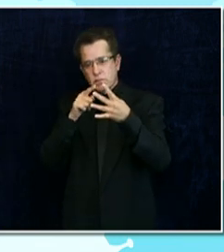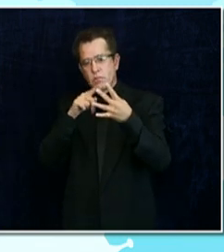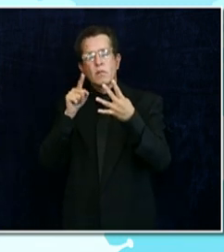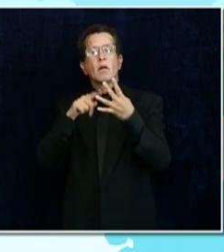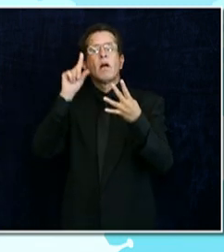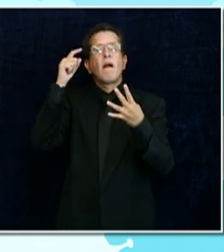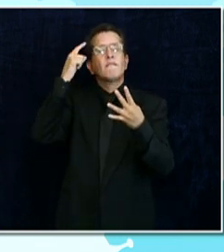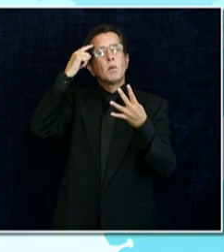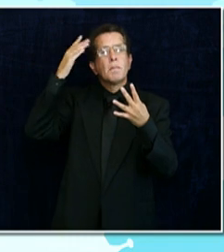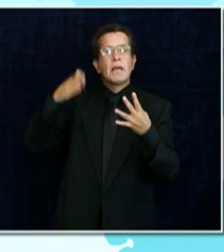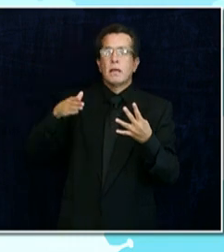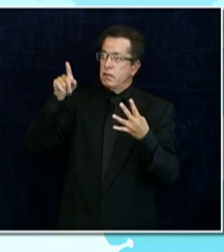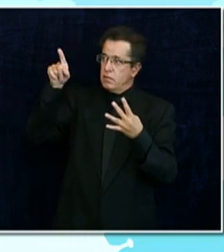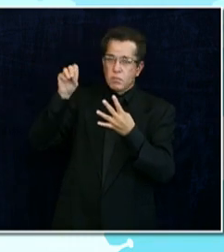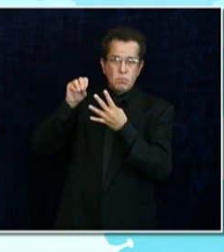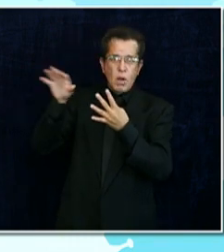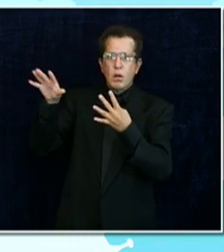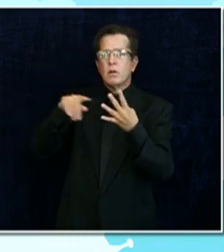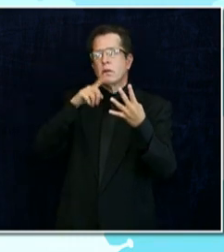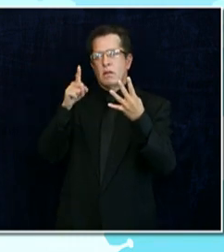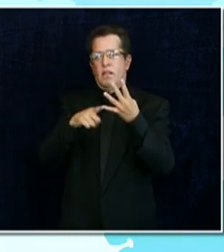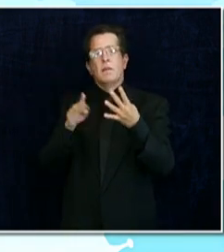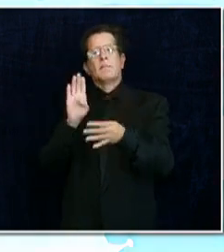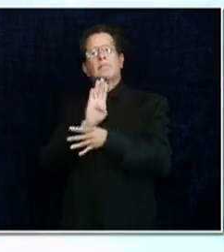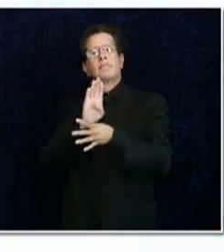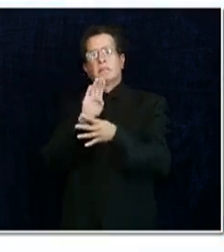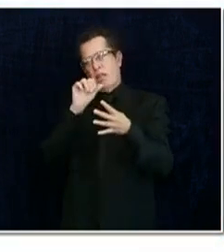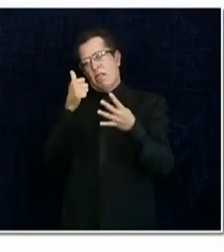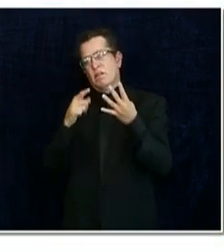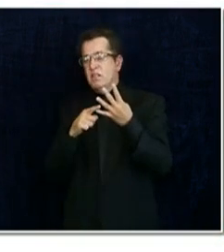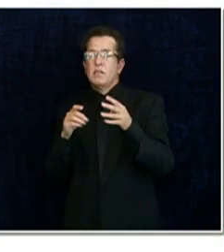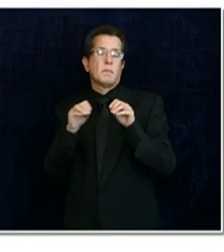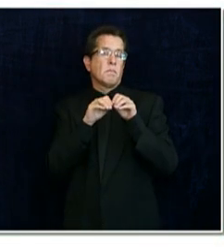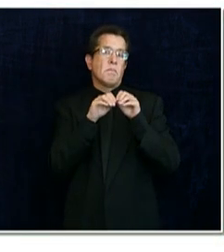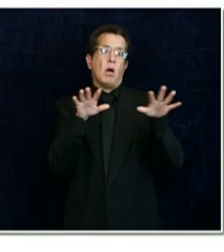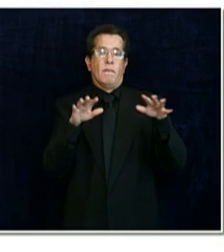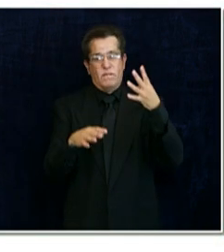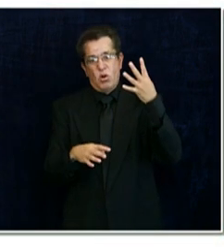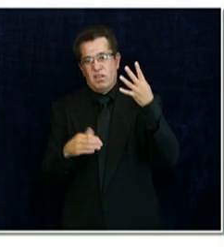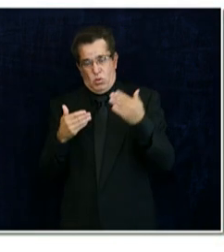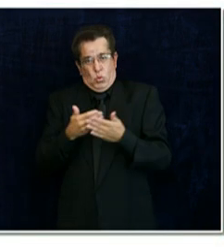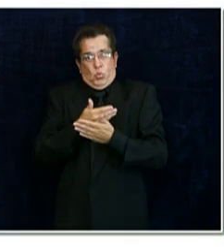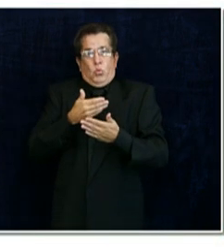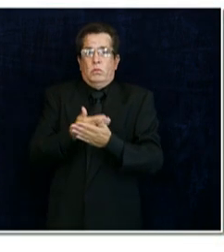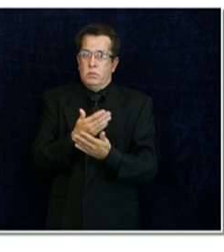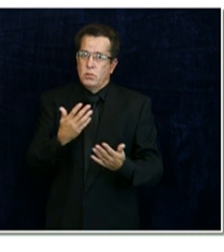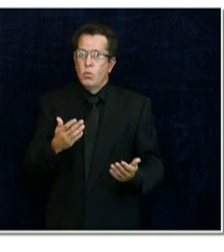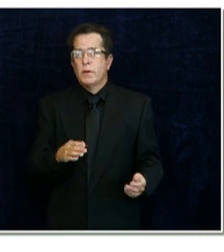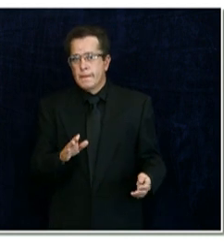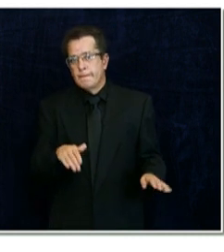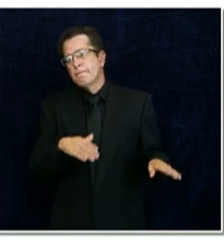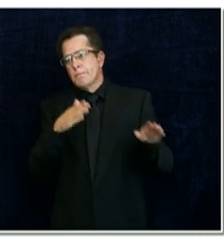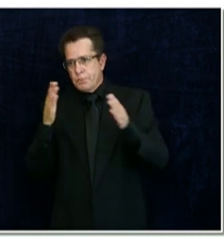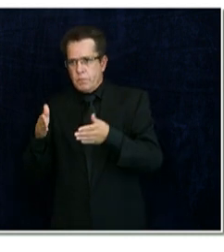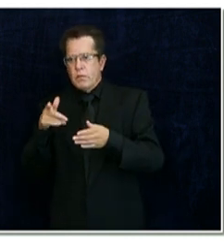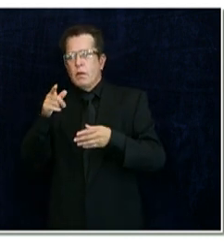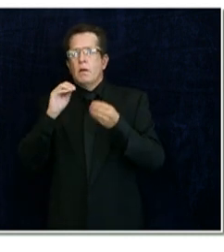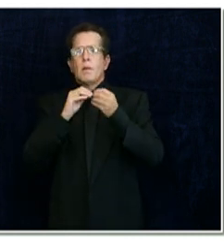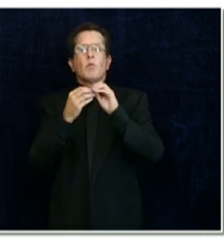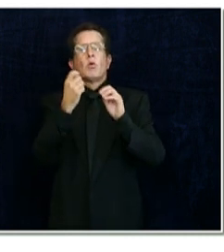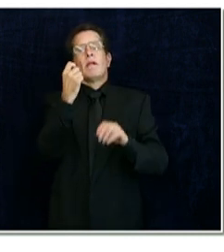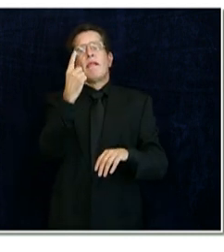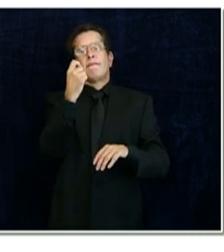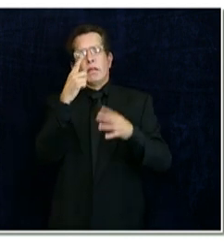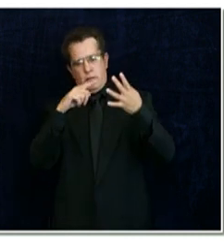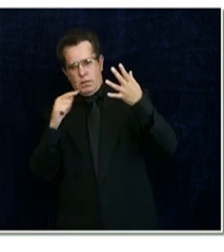and a second in business. Next slide. So trigger number 11 is